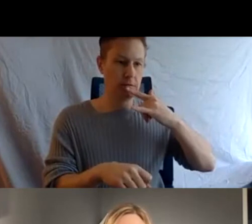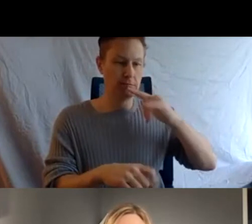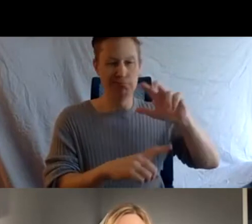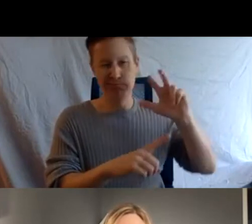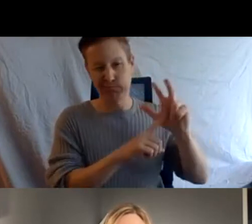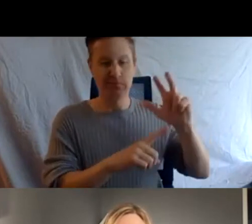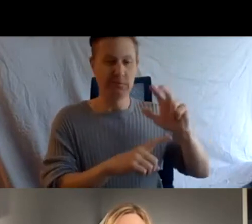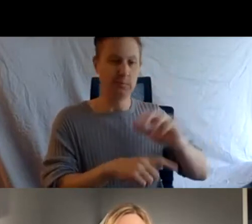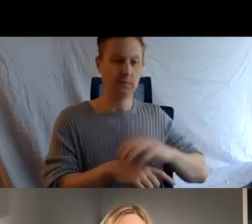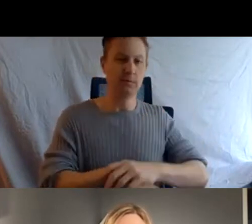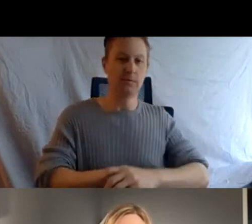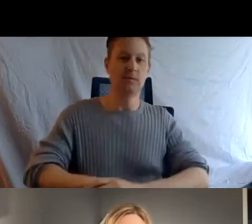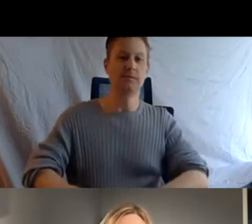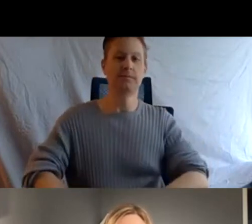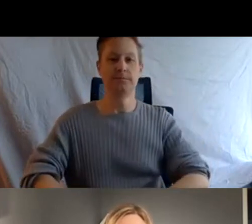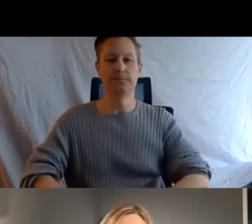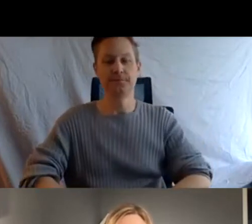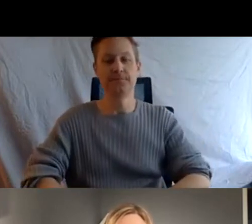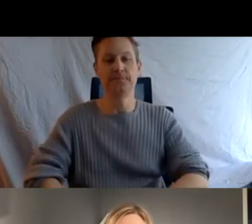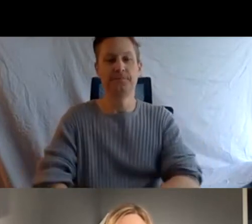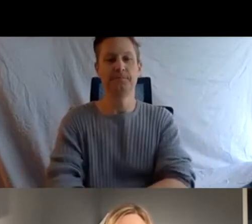know.